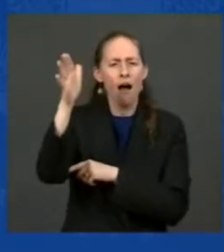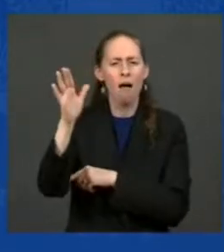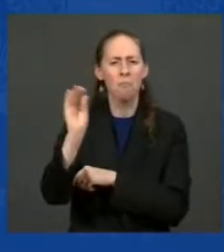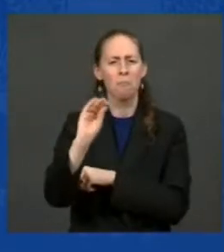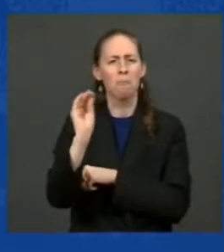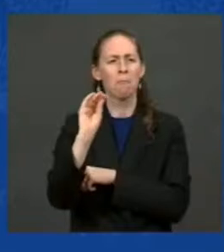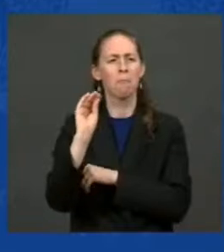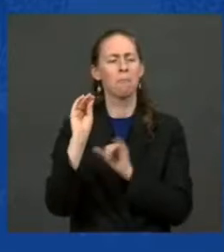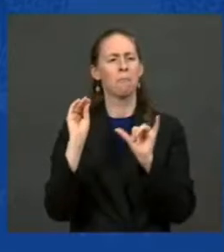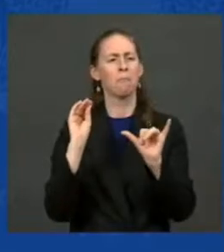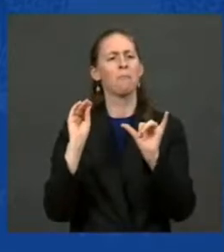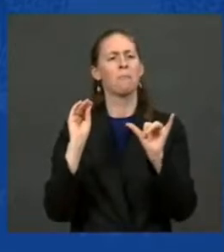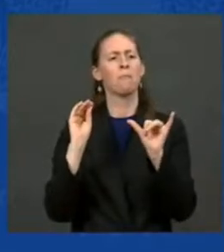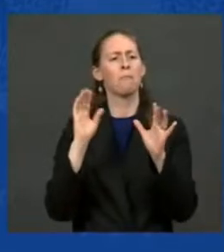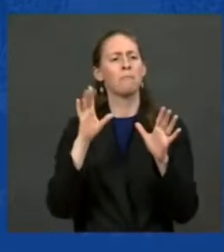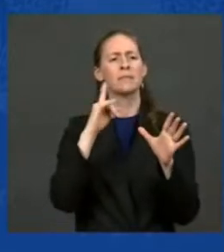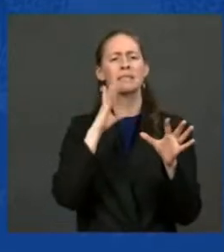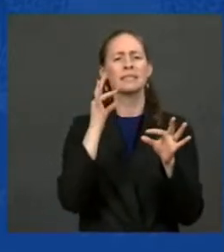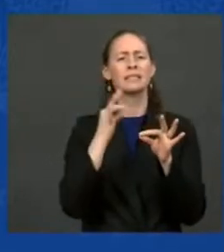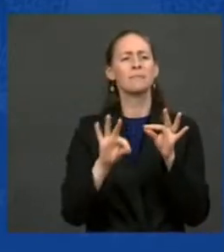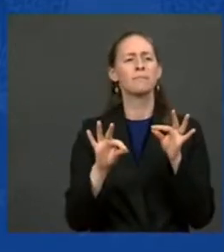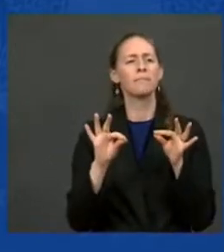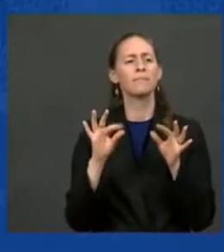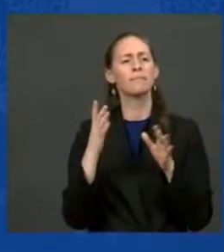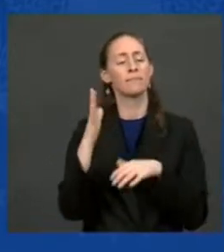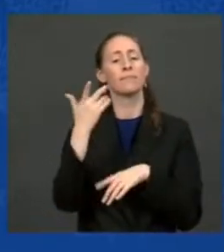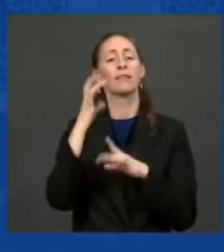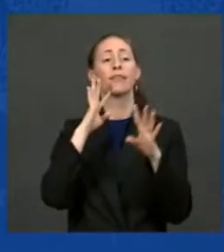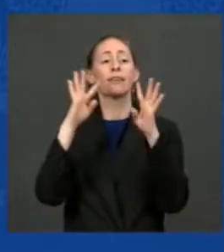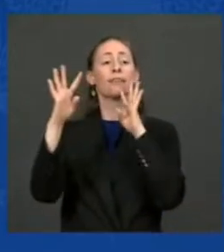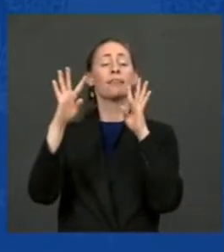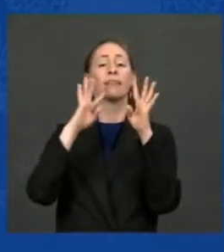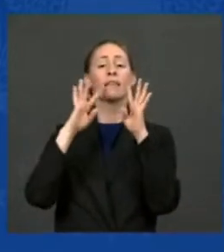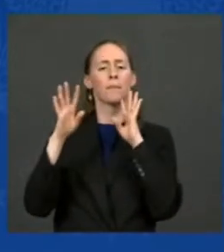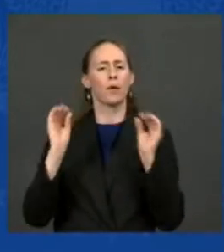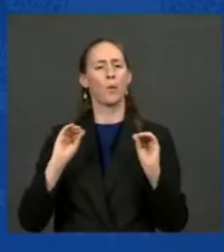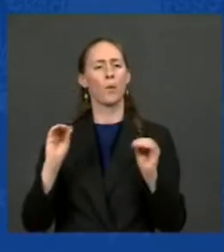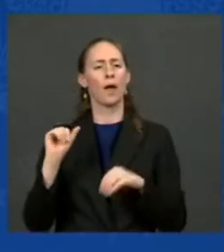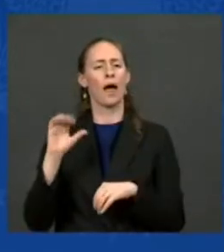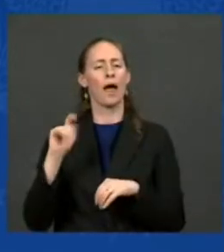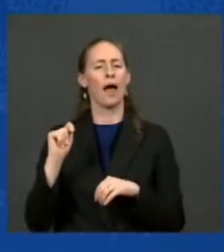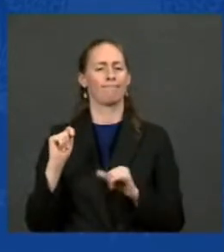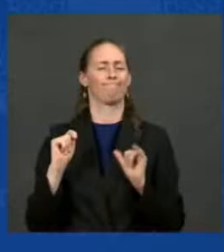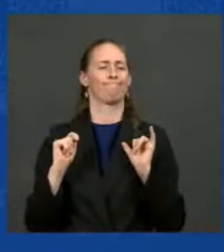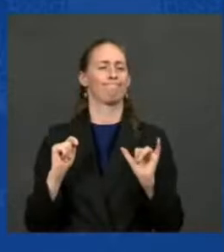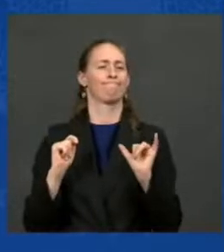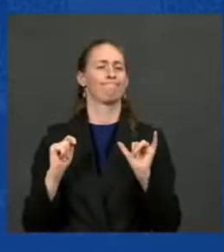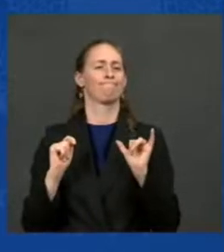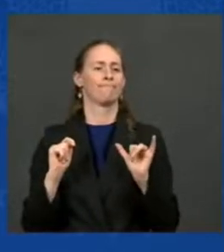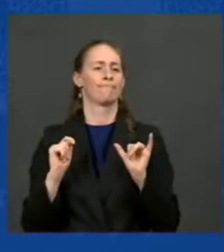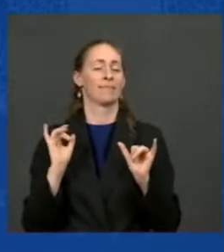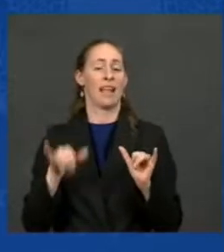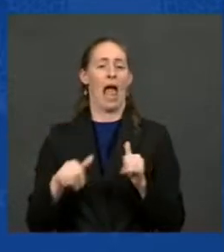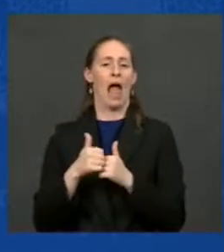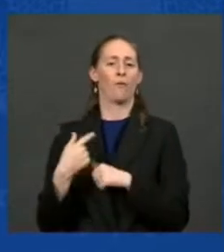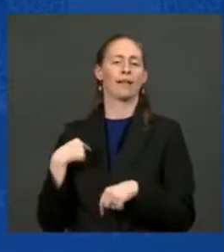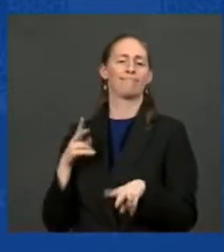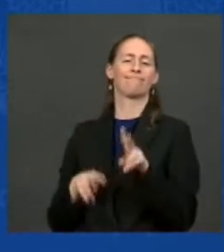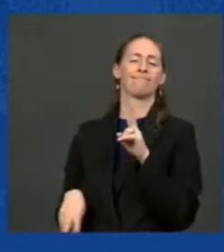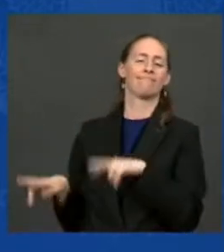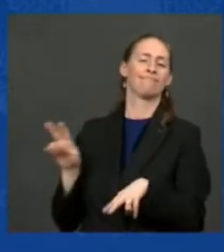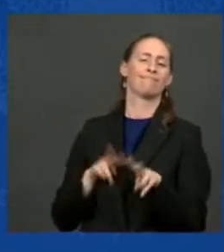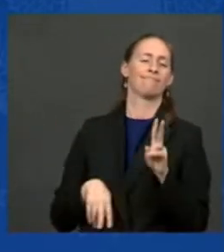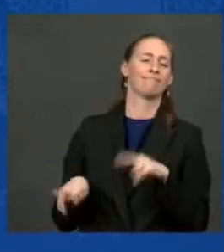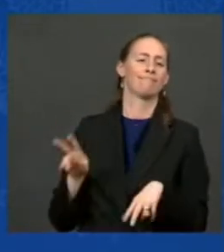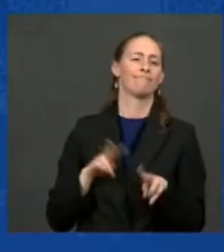do the just simply decent things for ordinary people. That's the real measure. I've never